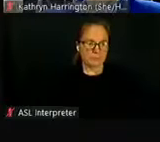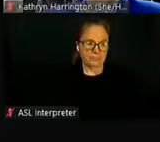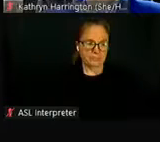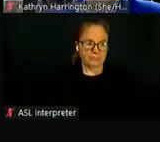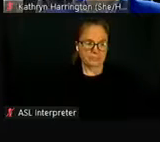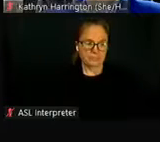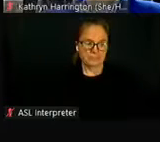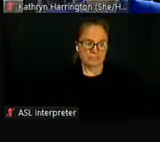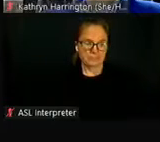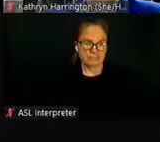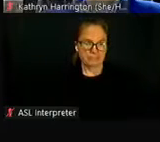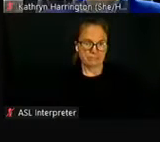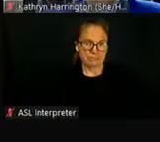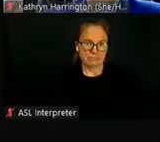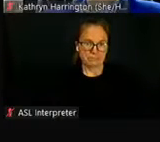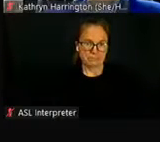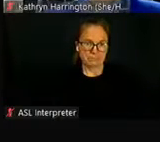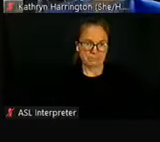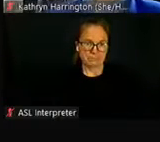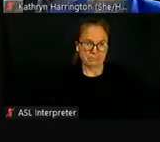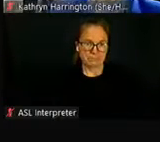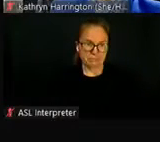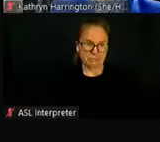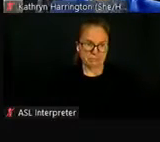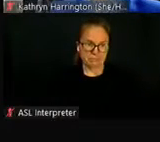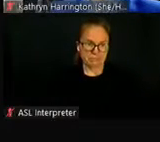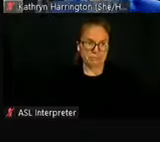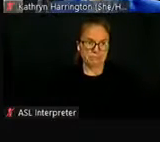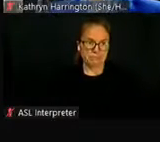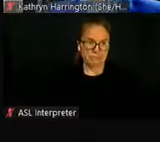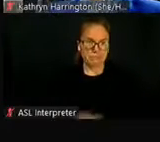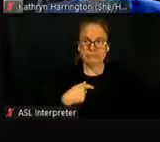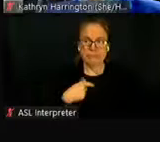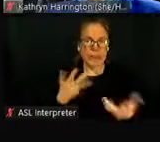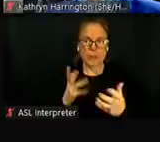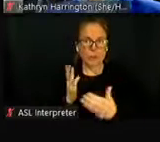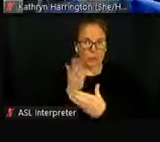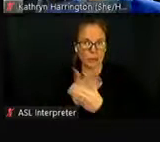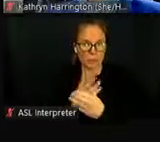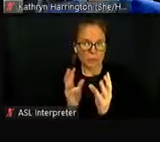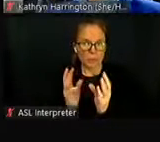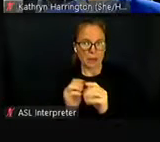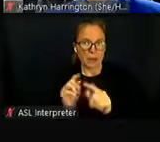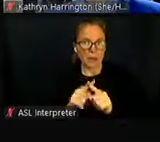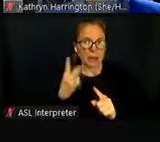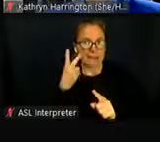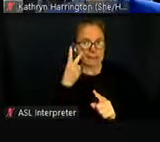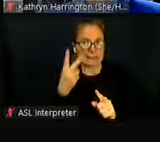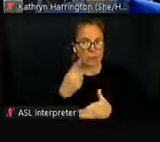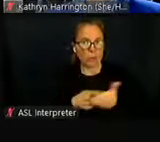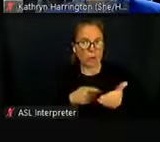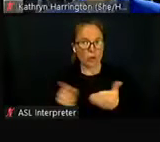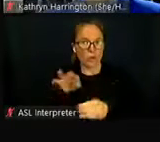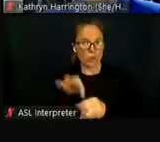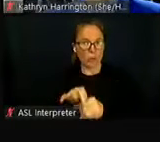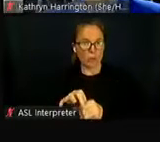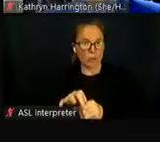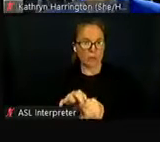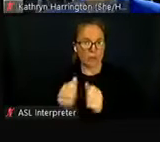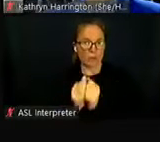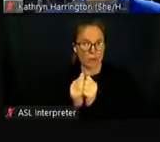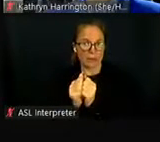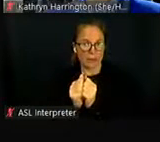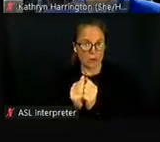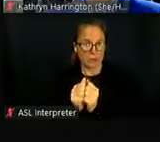entered, and I do not want to disrupt, but I do want you to see what you all said collectively before everybody goes.